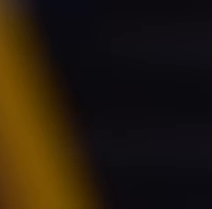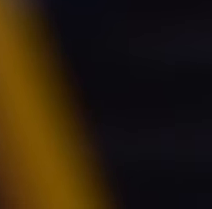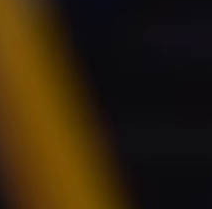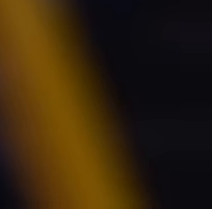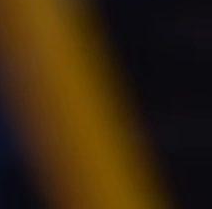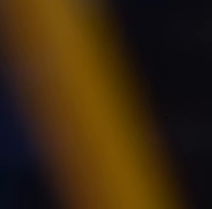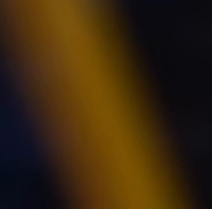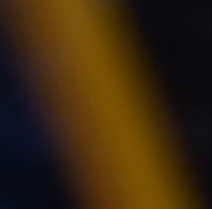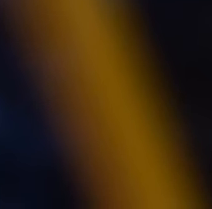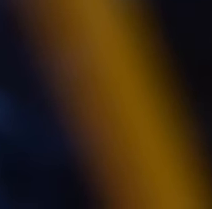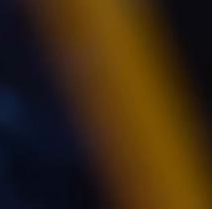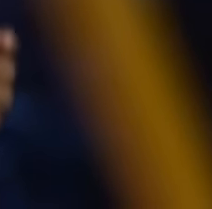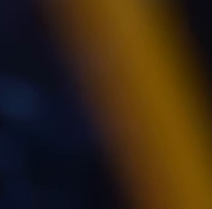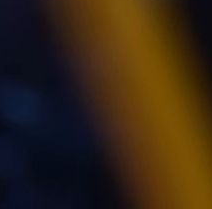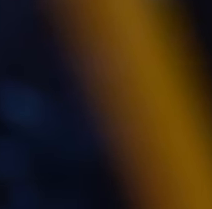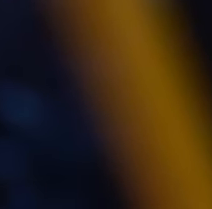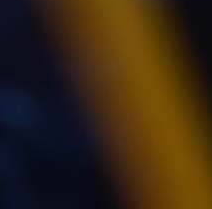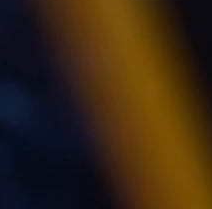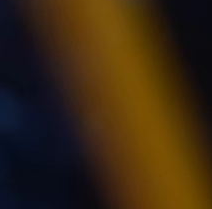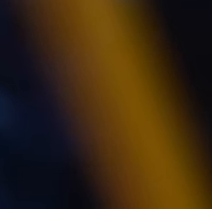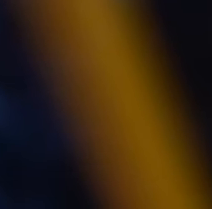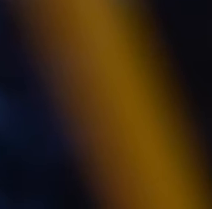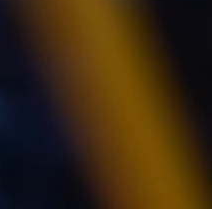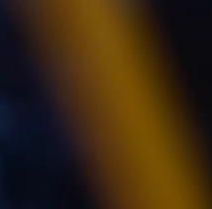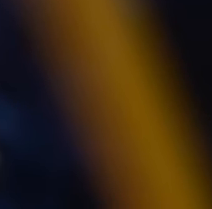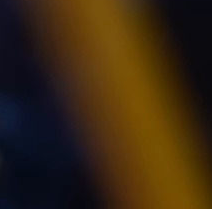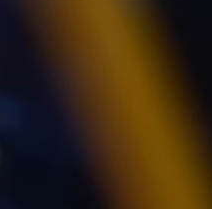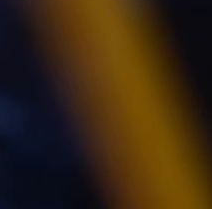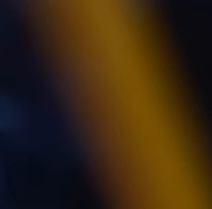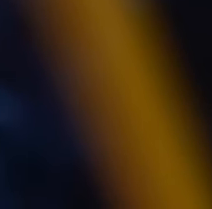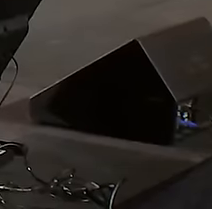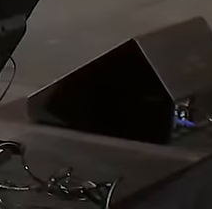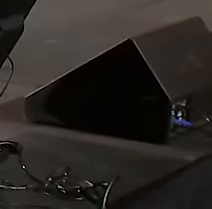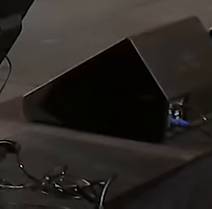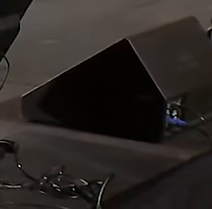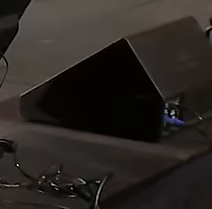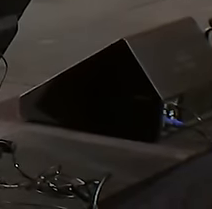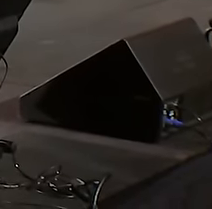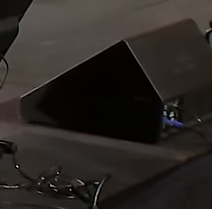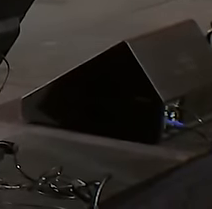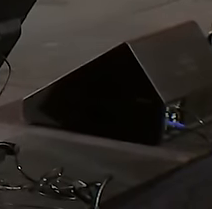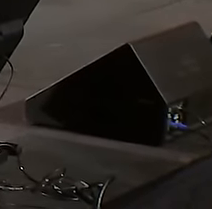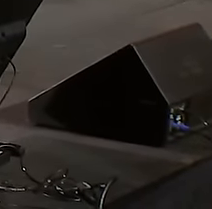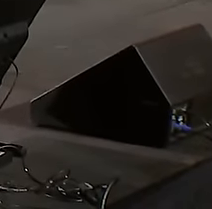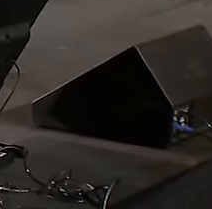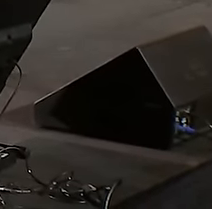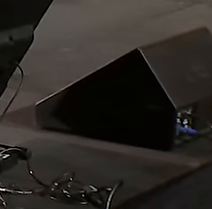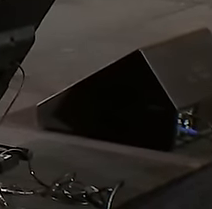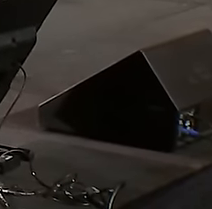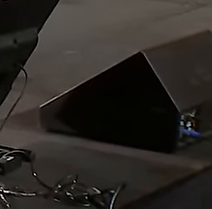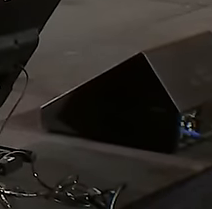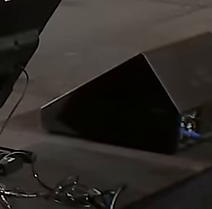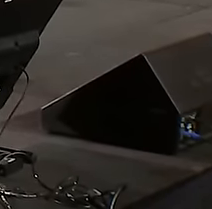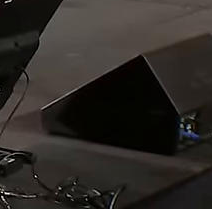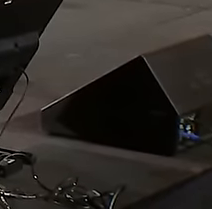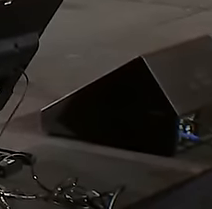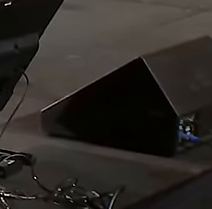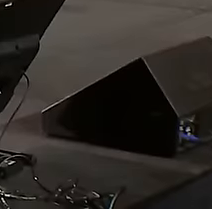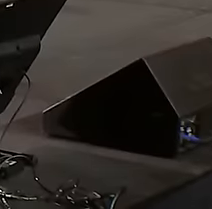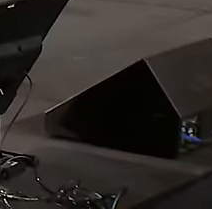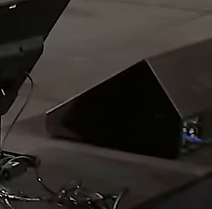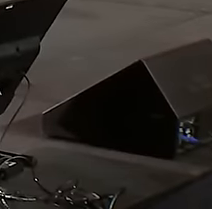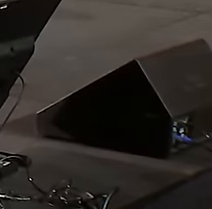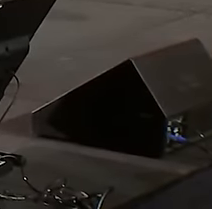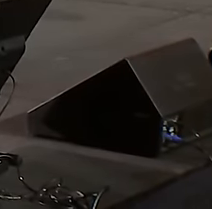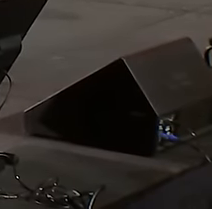paz, del presidente, Dr. Waldo Moreno. Vamos a escuchar de nuestro obispo presidente, Obispo Felipe Salazar,